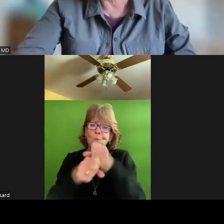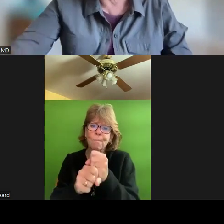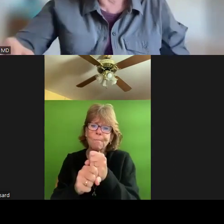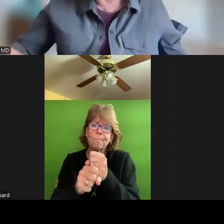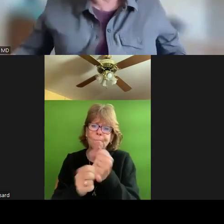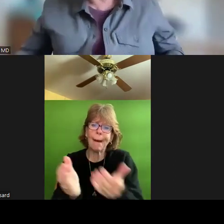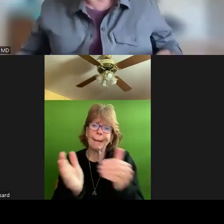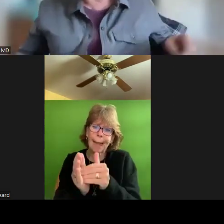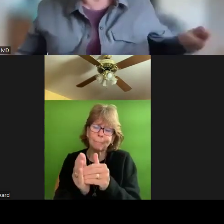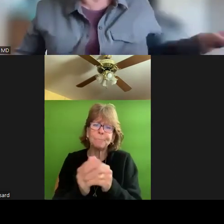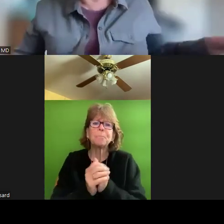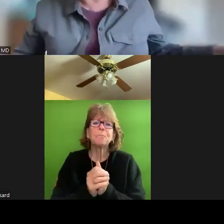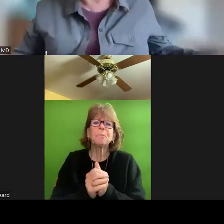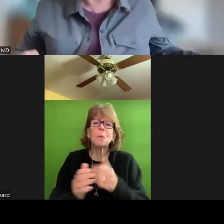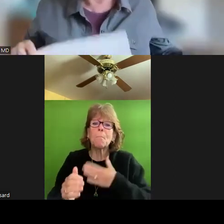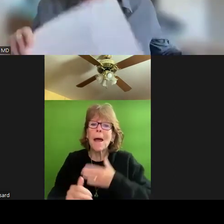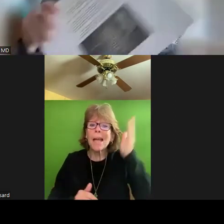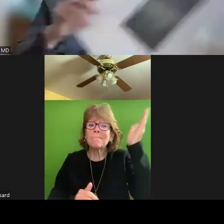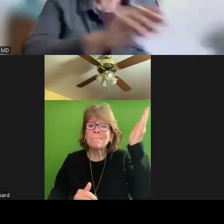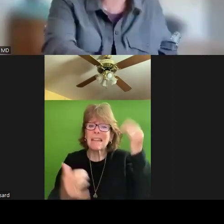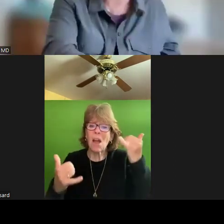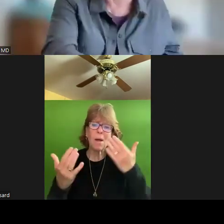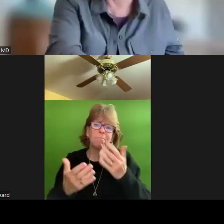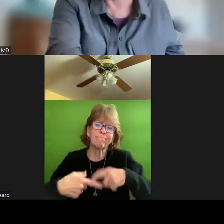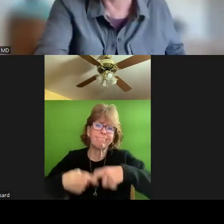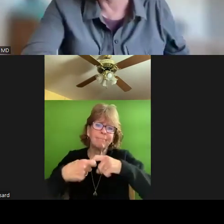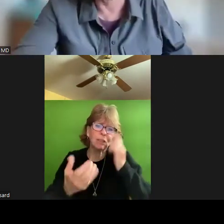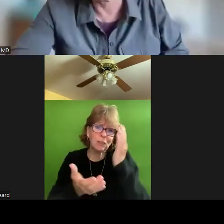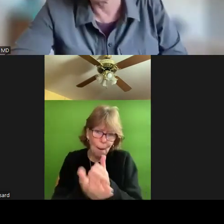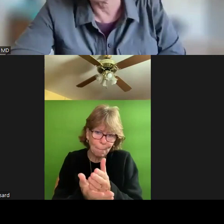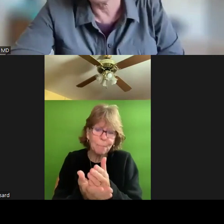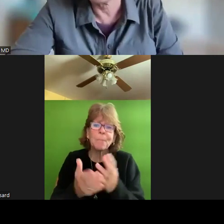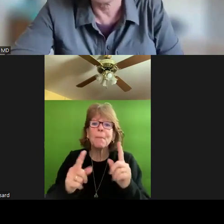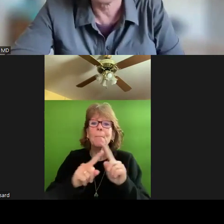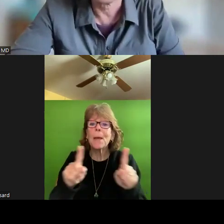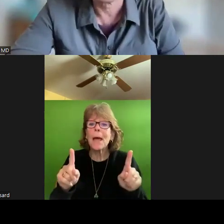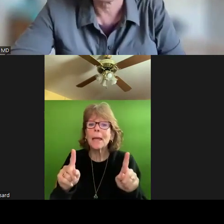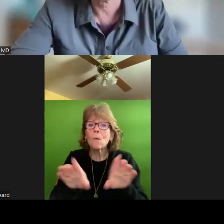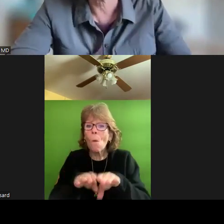And so I'm just going to stop here and let's open up for questions or comments.